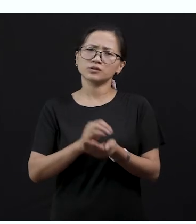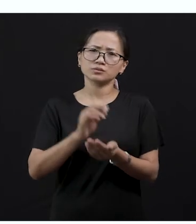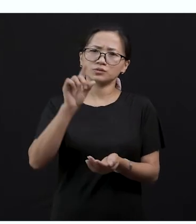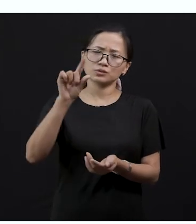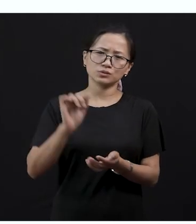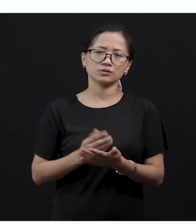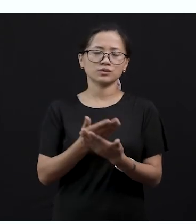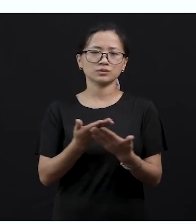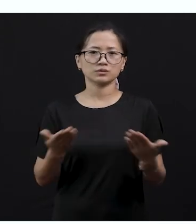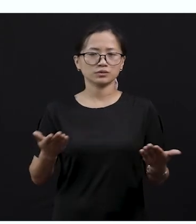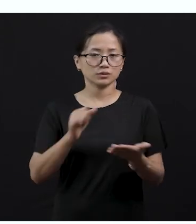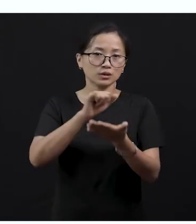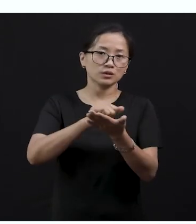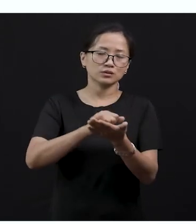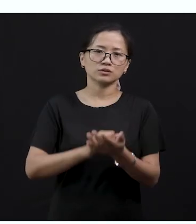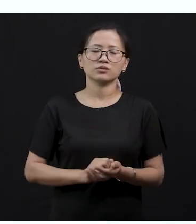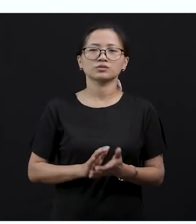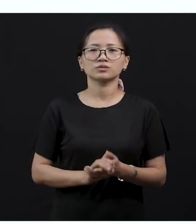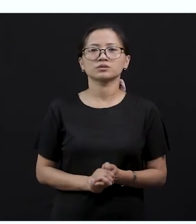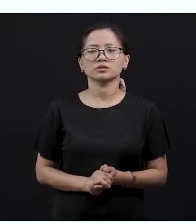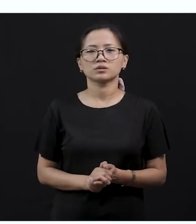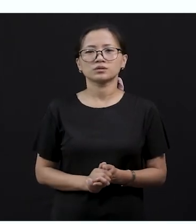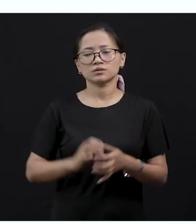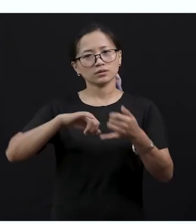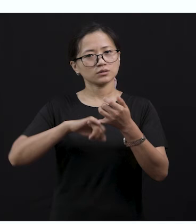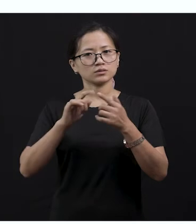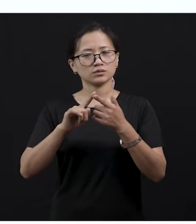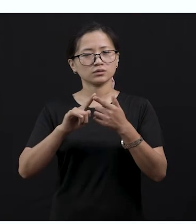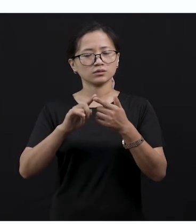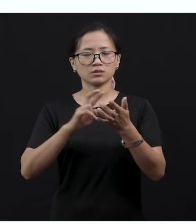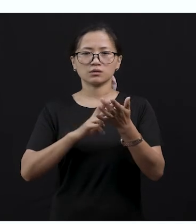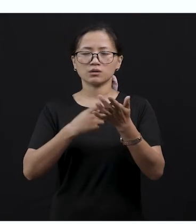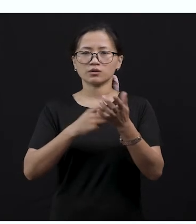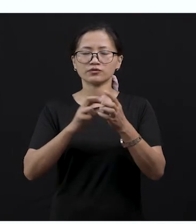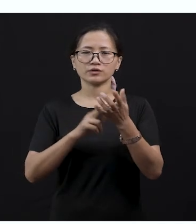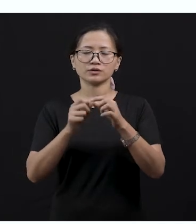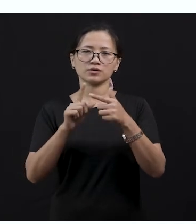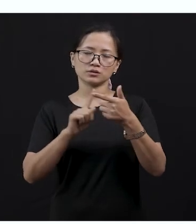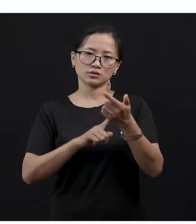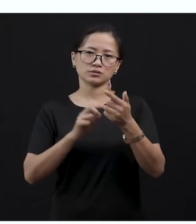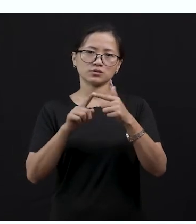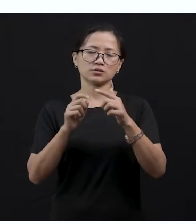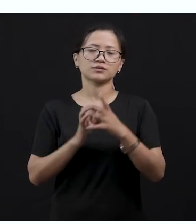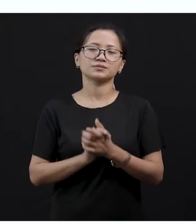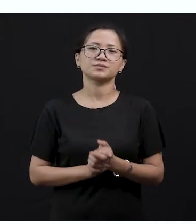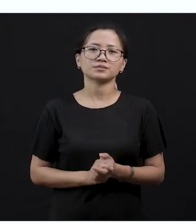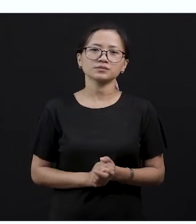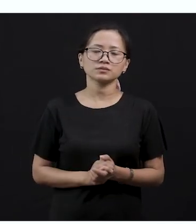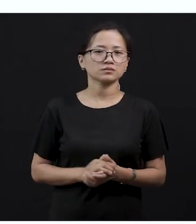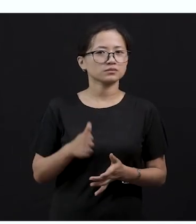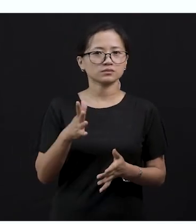that, we will be a slave. Slave is like a servant, right? So we will be a slave to them, so we